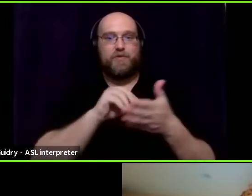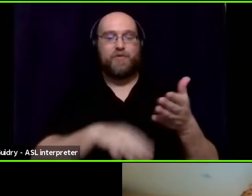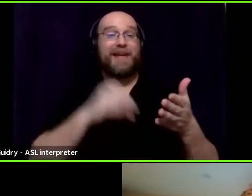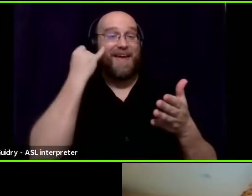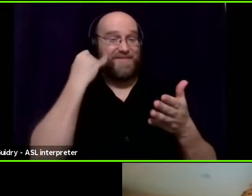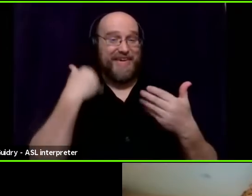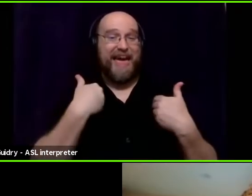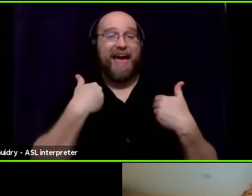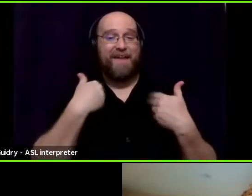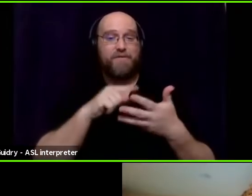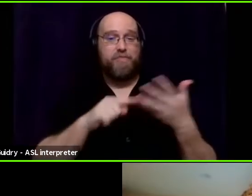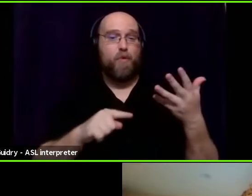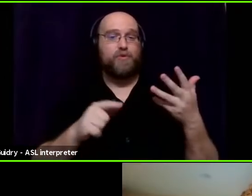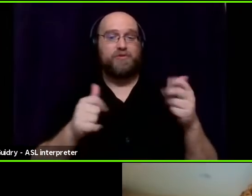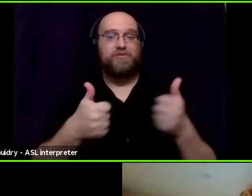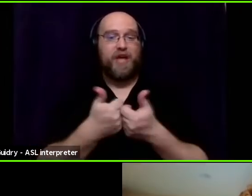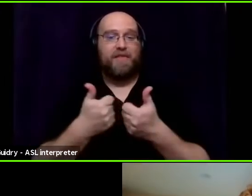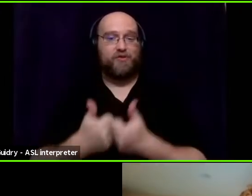challenges.